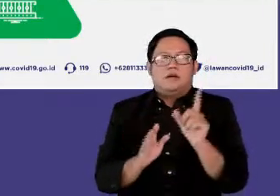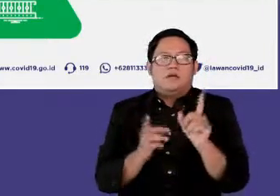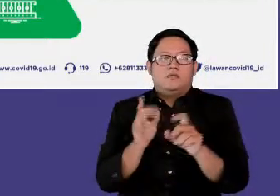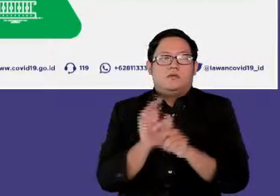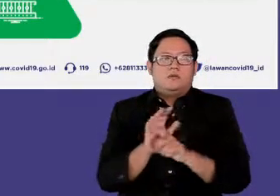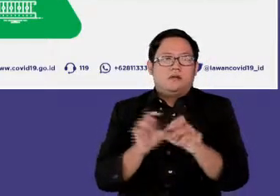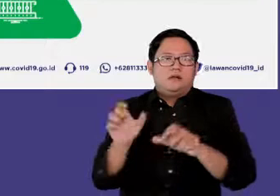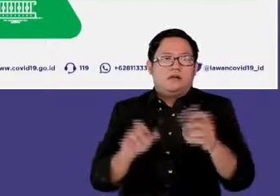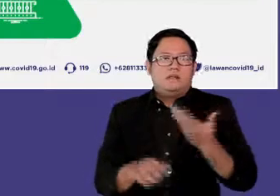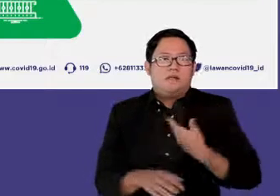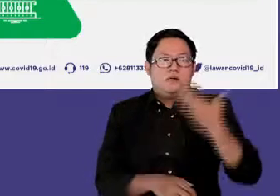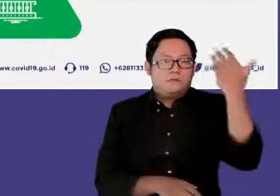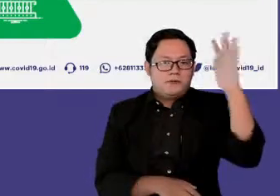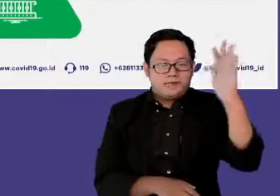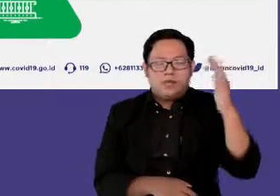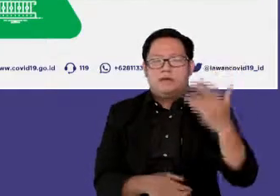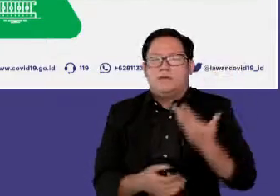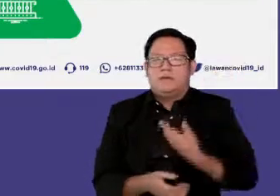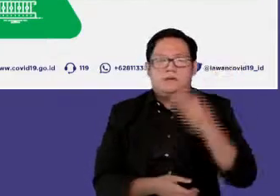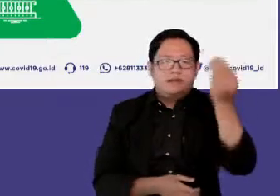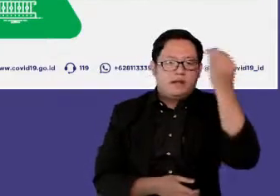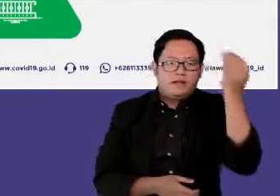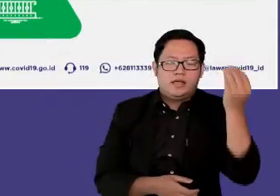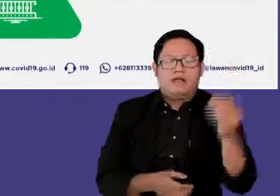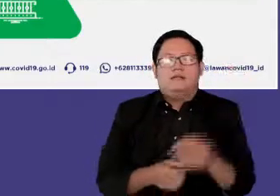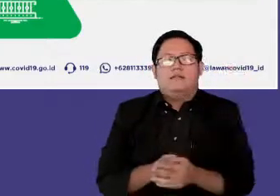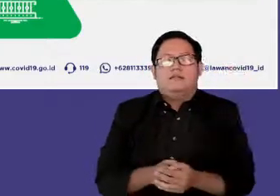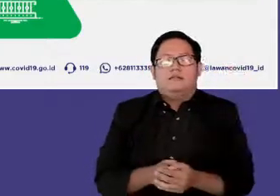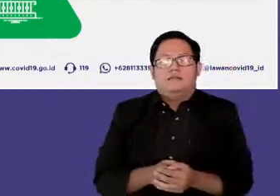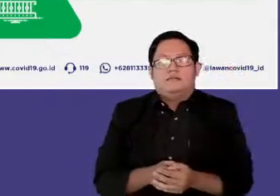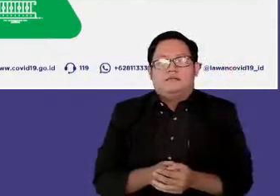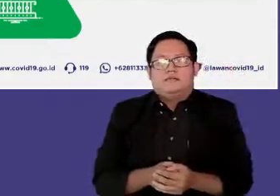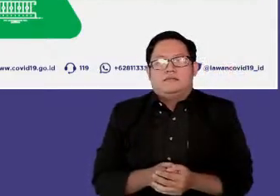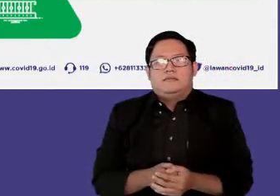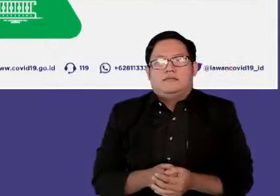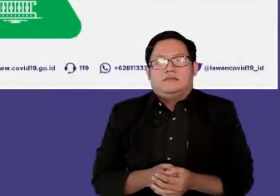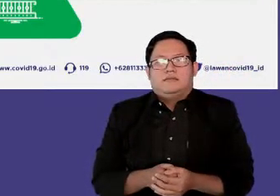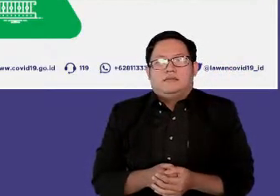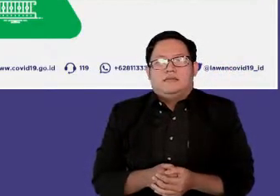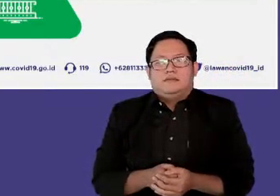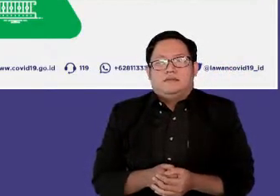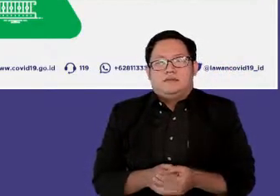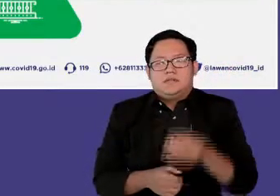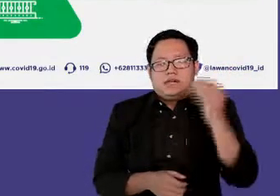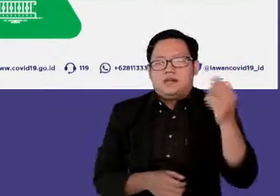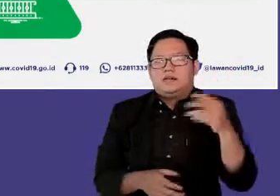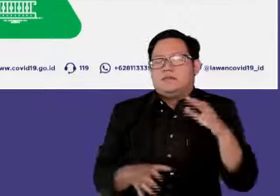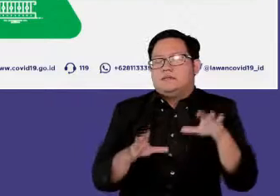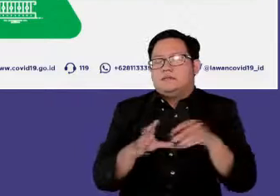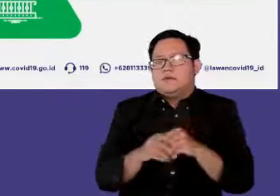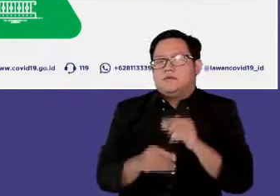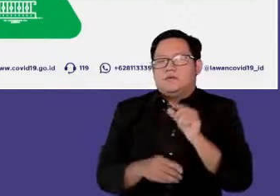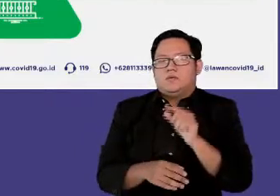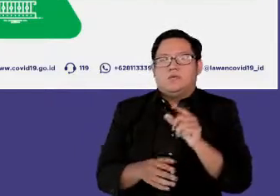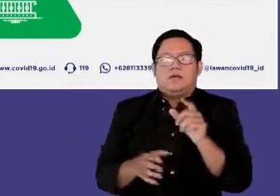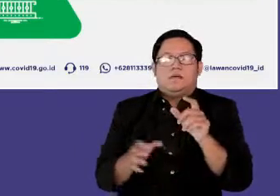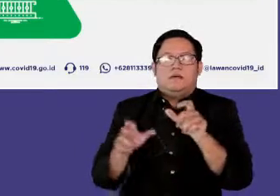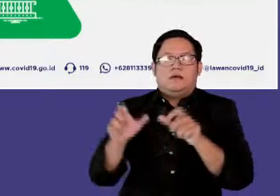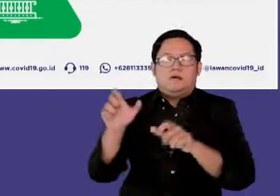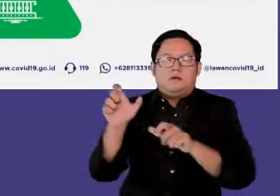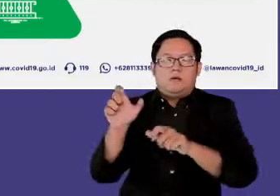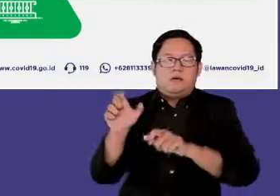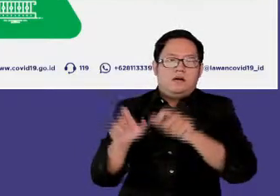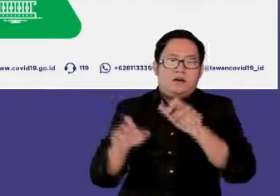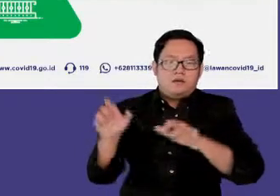held, starting with the exceptions of visitors below the age of 12 and the implementations of the odd even